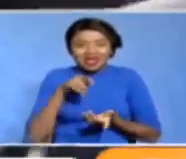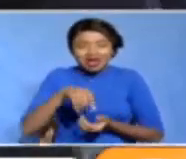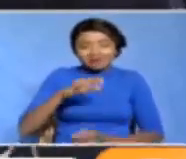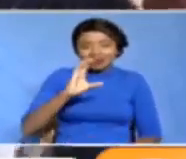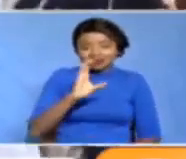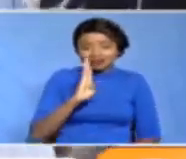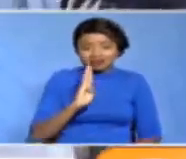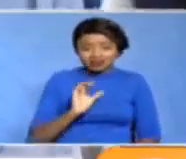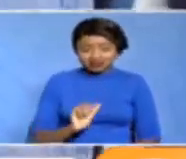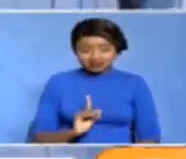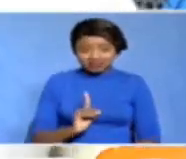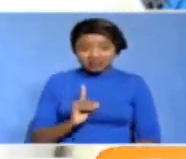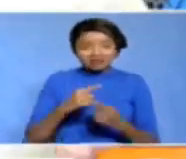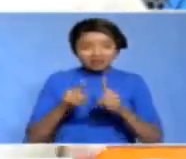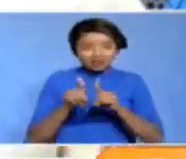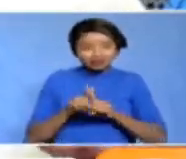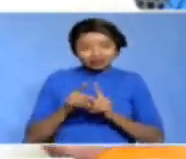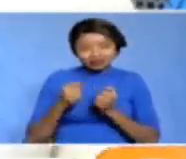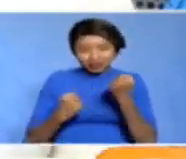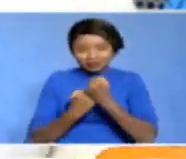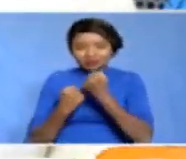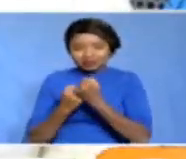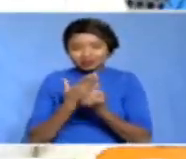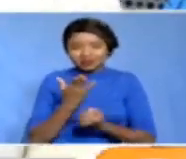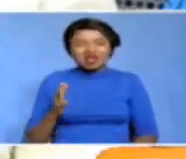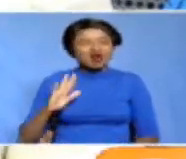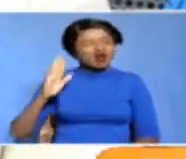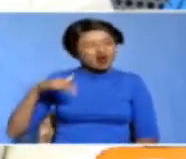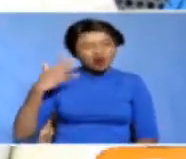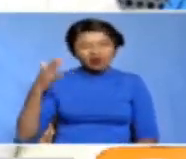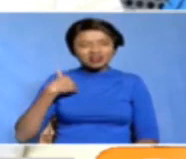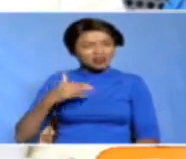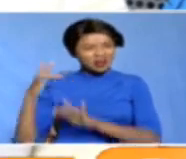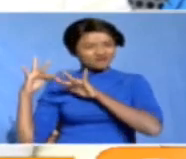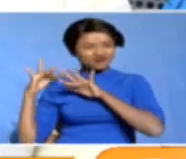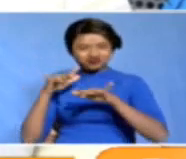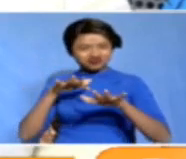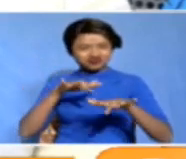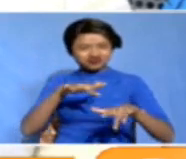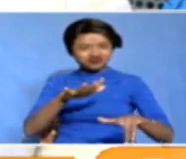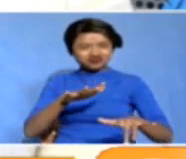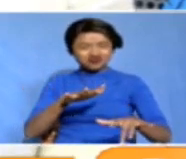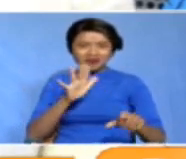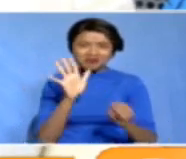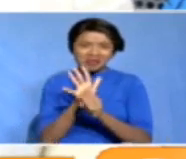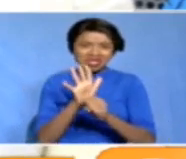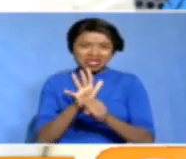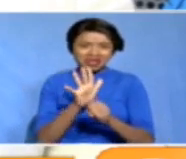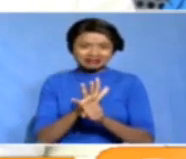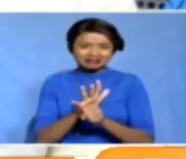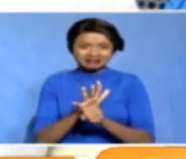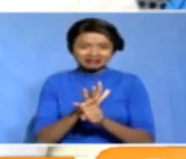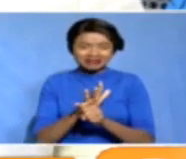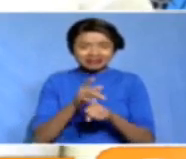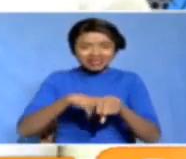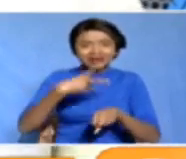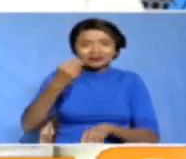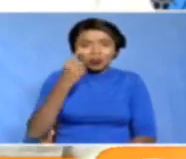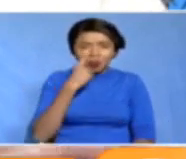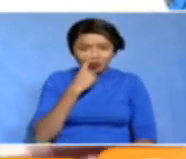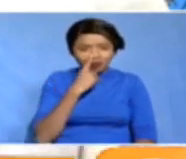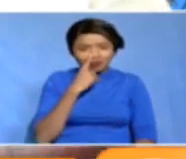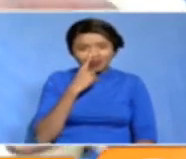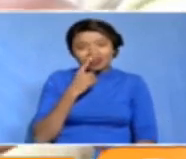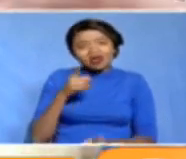and equal measure of support. Tunaenda gara shower all of us at the same time. So to think outside the box, I think also